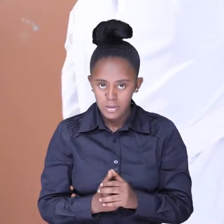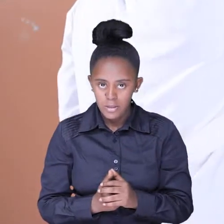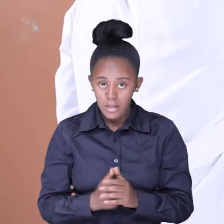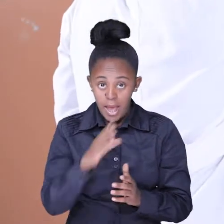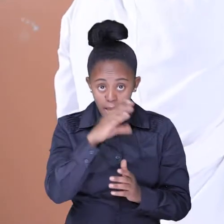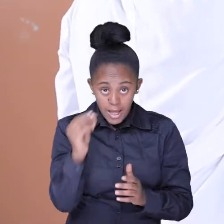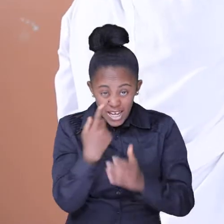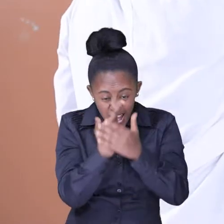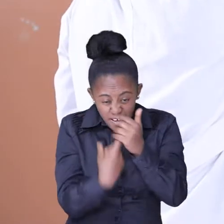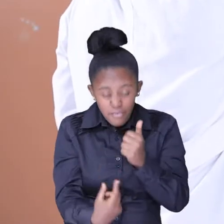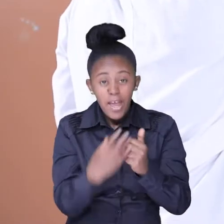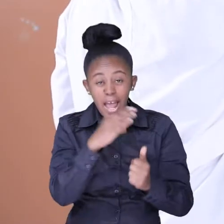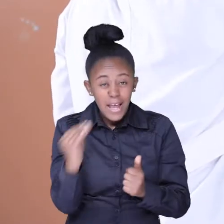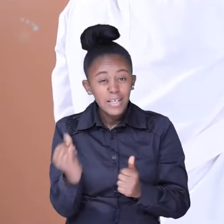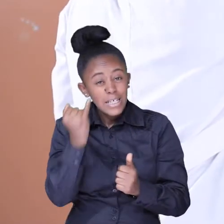If and only if